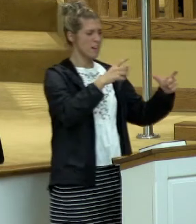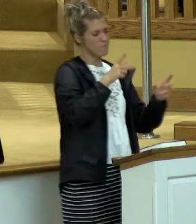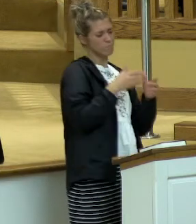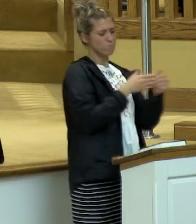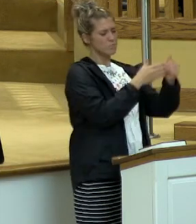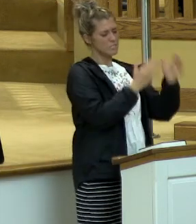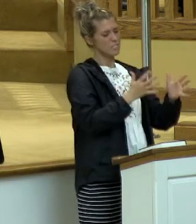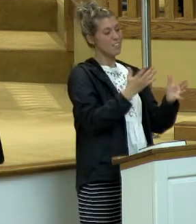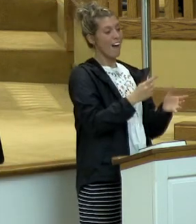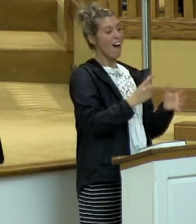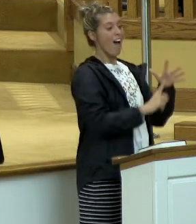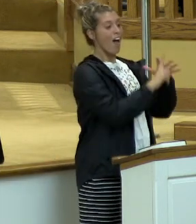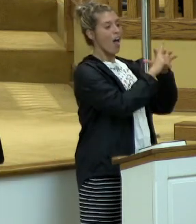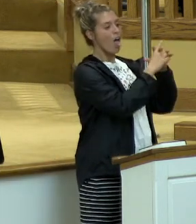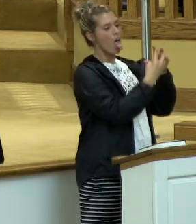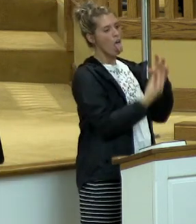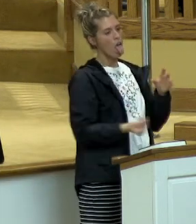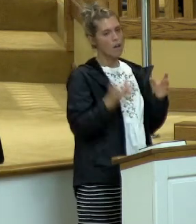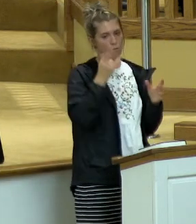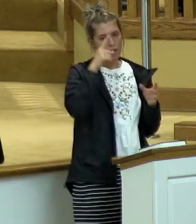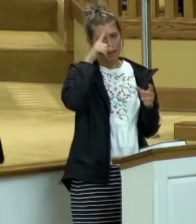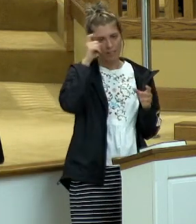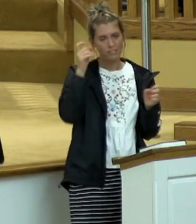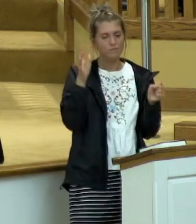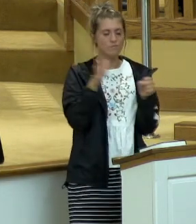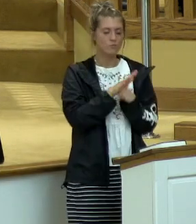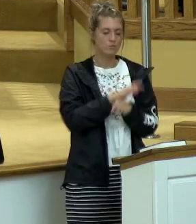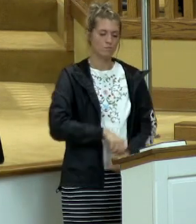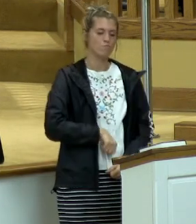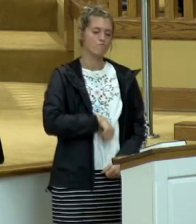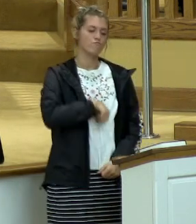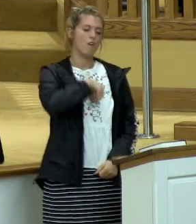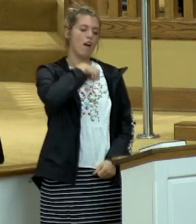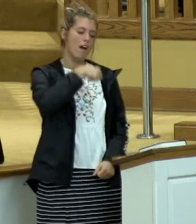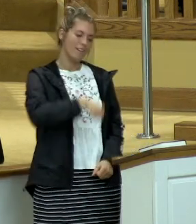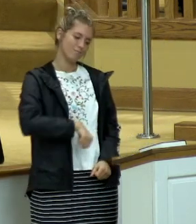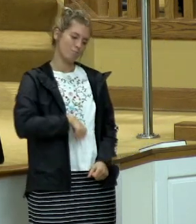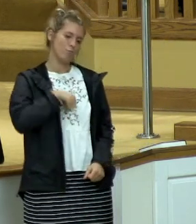and left. And they started to fall when they got full of pride.